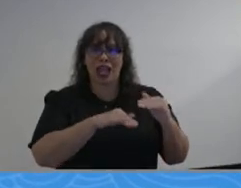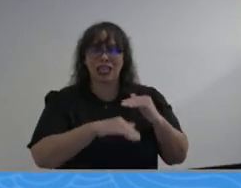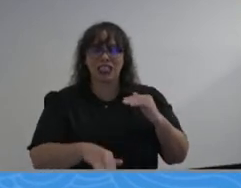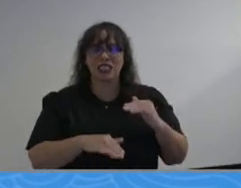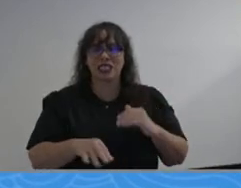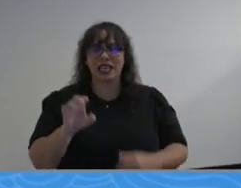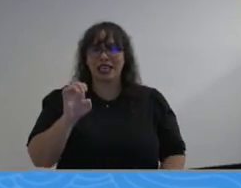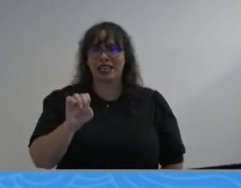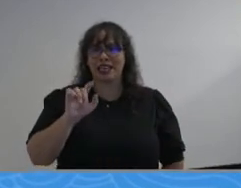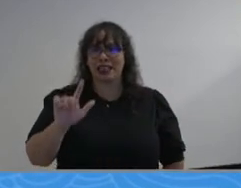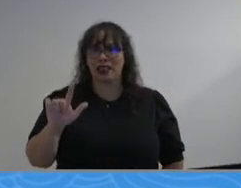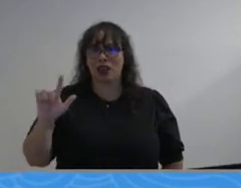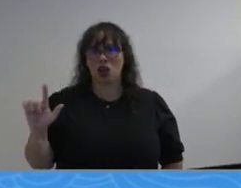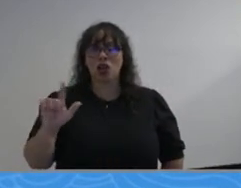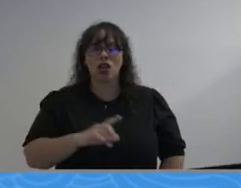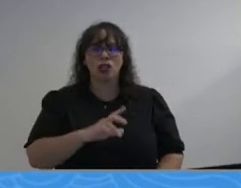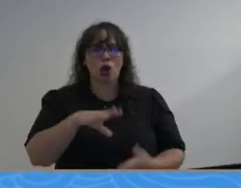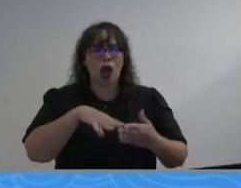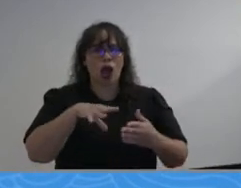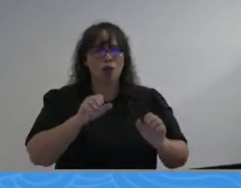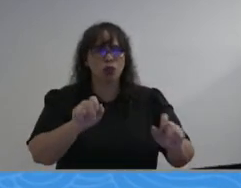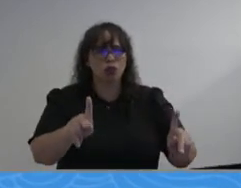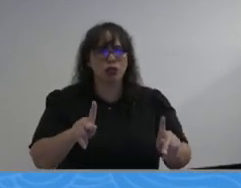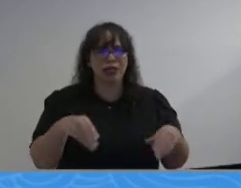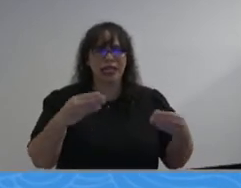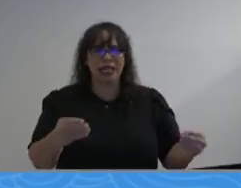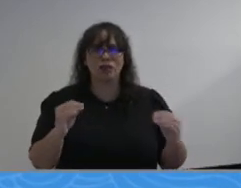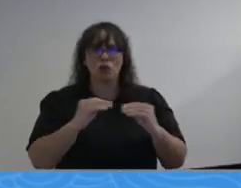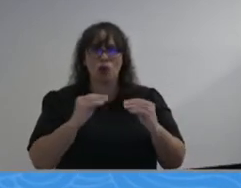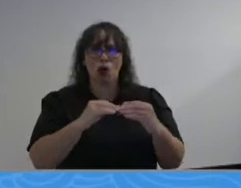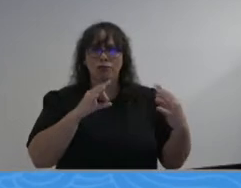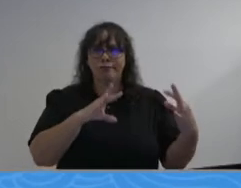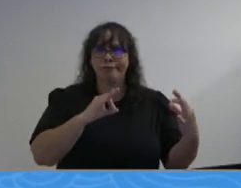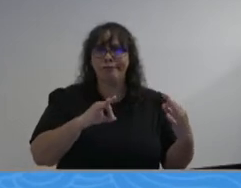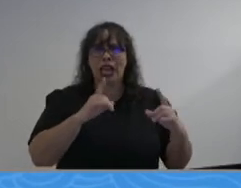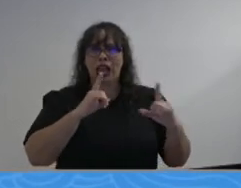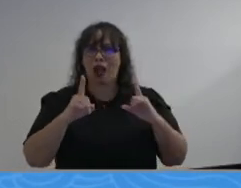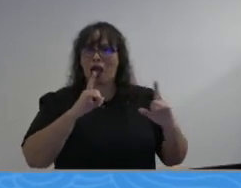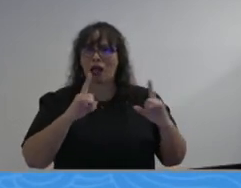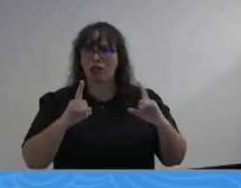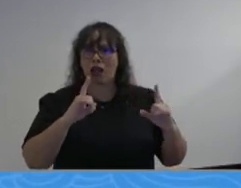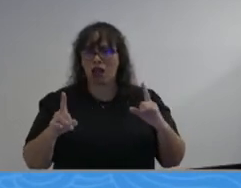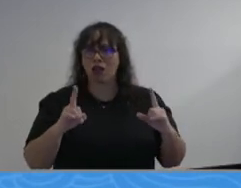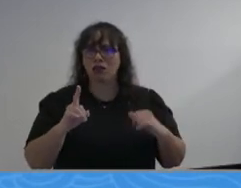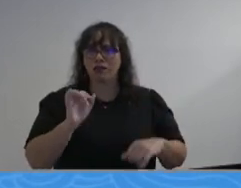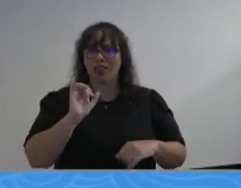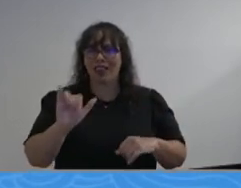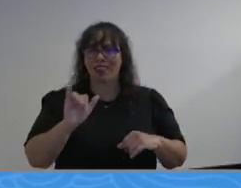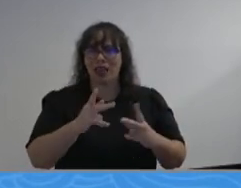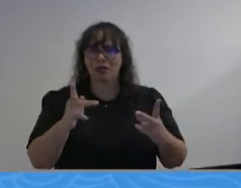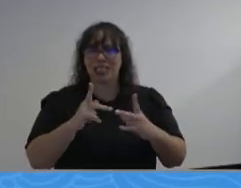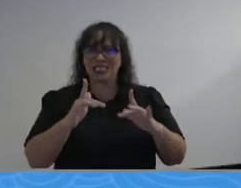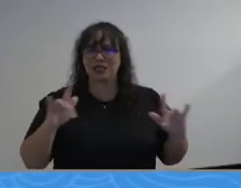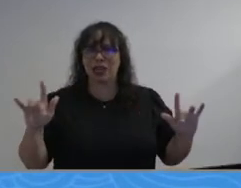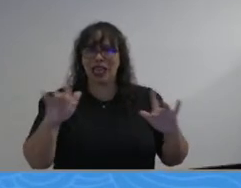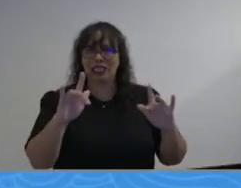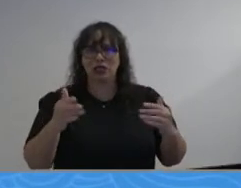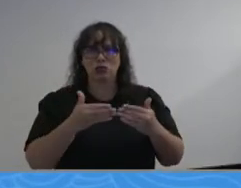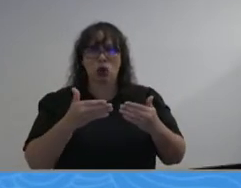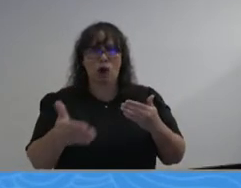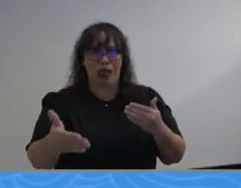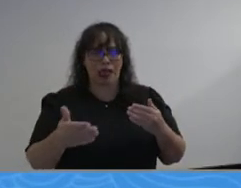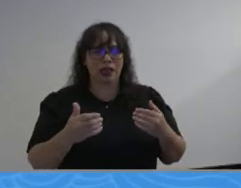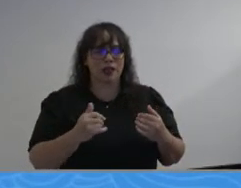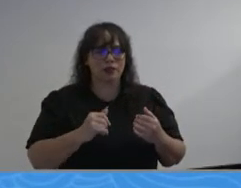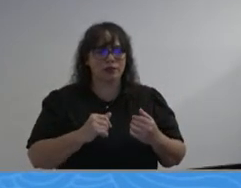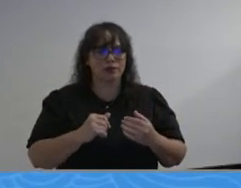language learners. So there'll be an opportunity to give more input and more dialogue when we reach that place and space. But I'm going to go ahead. We have